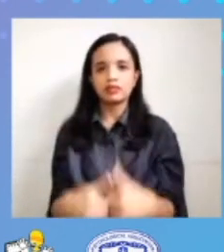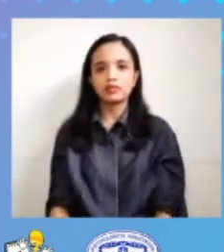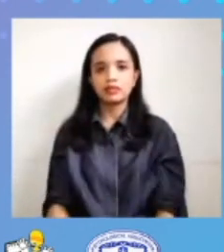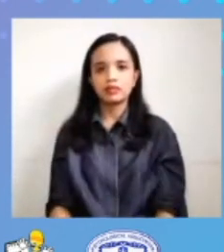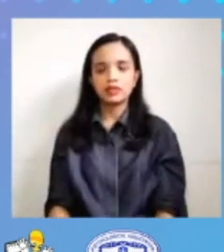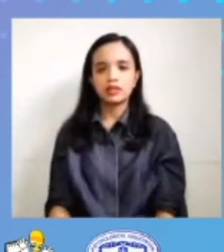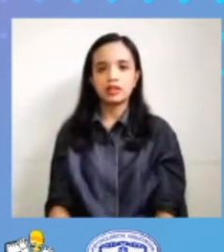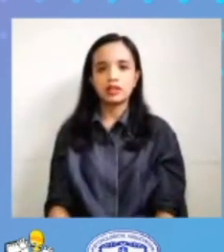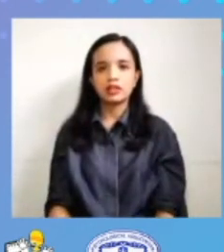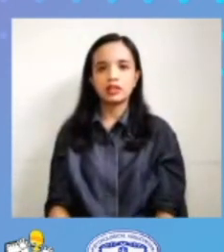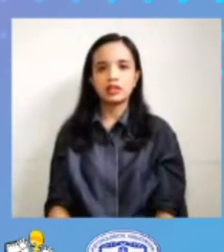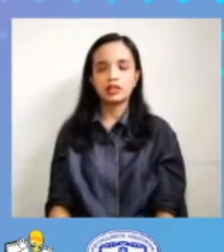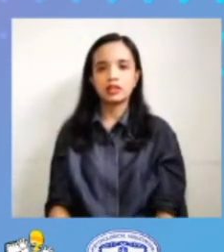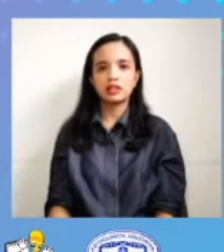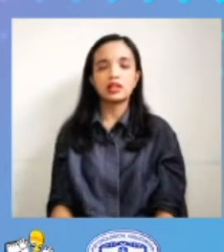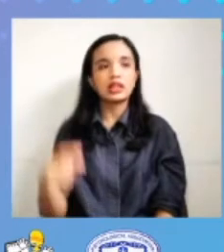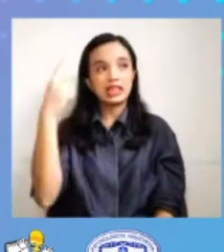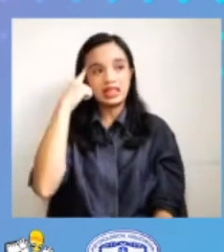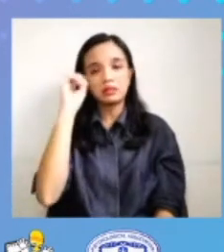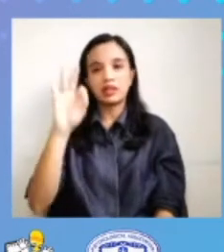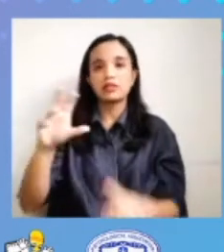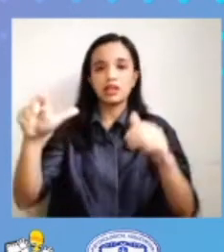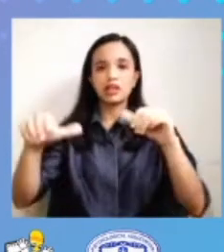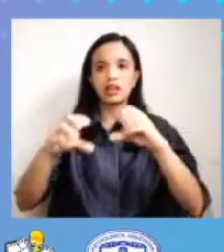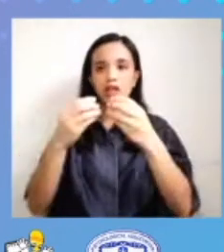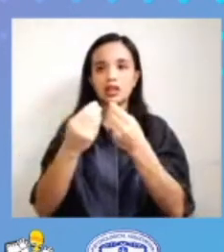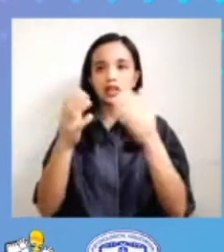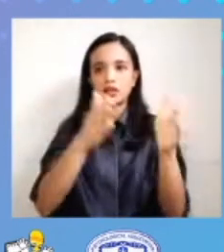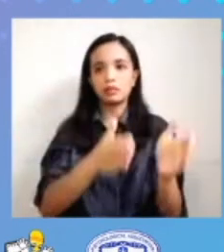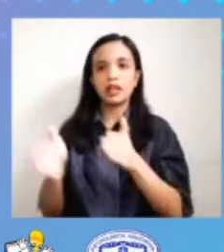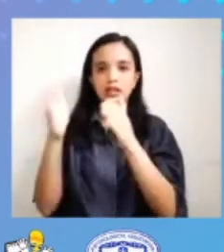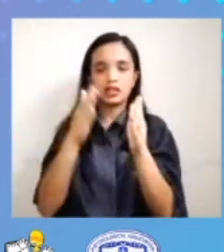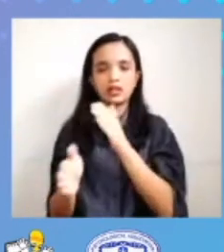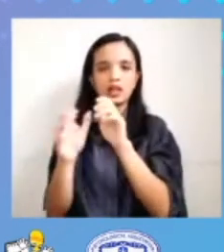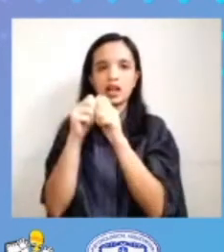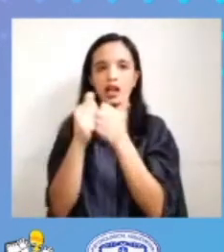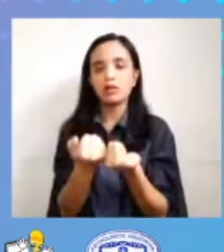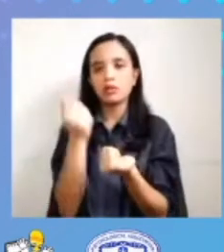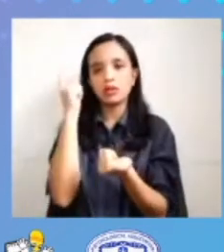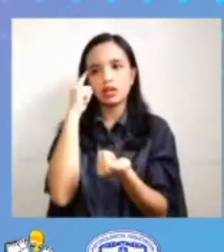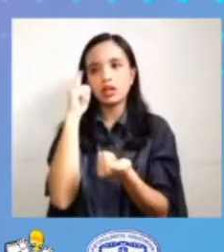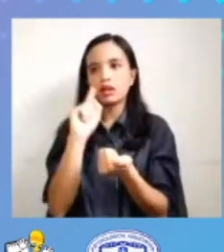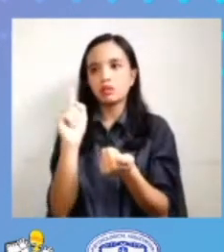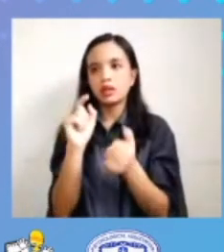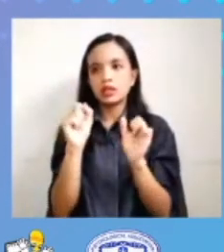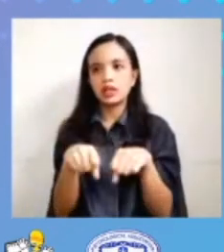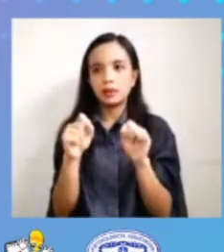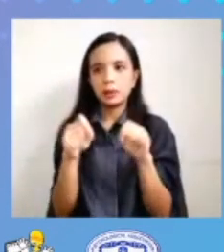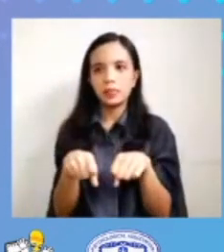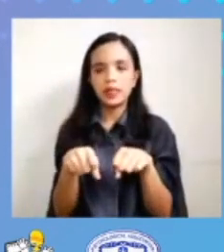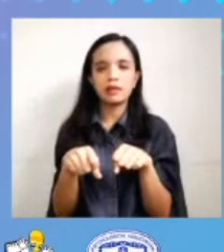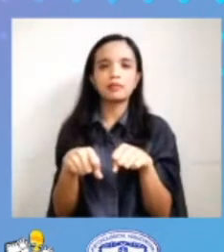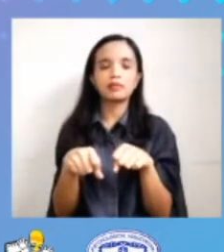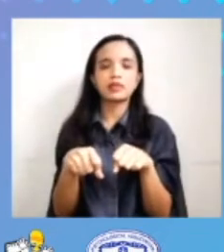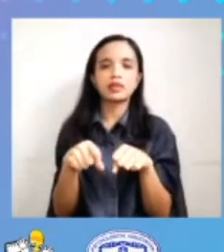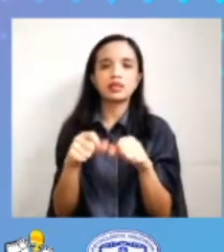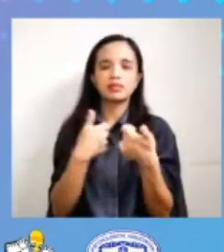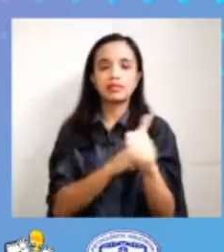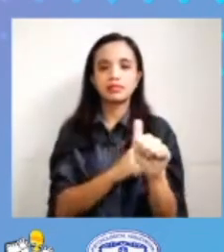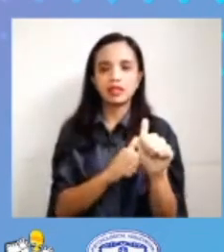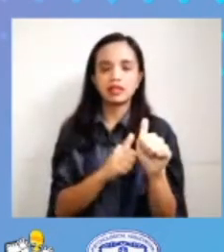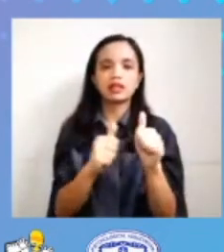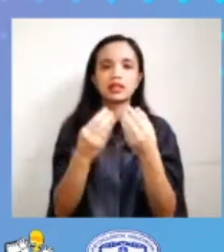po a person who, if you want to be able to lift heavy, if you want to be able